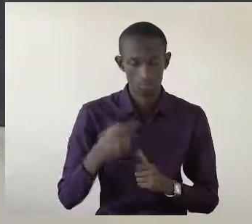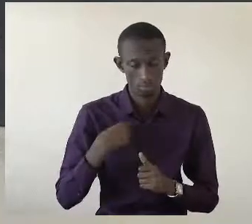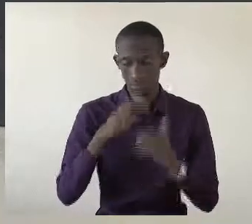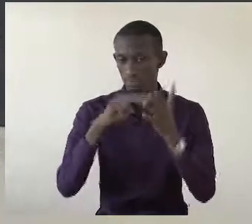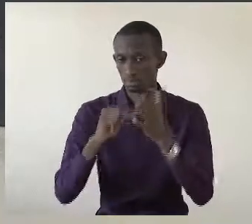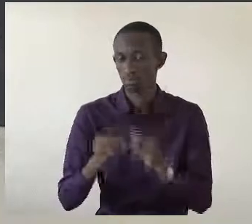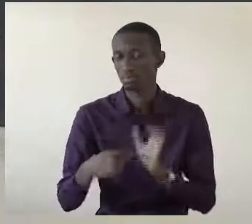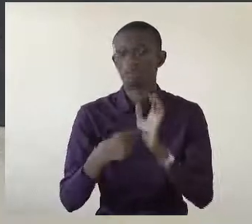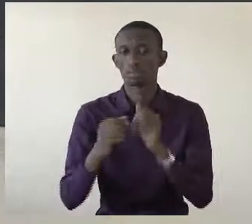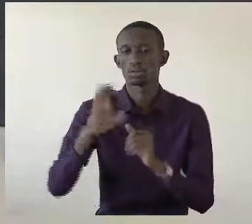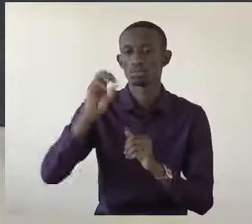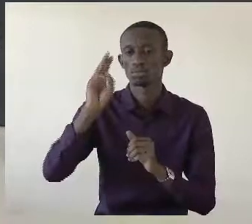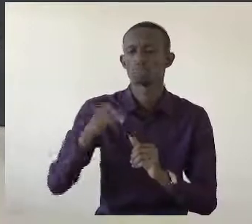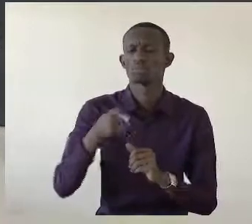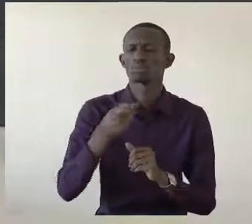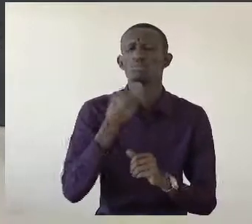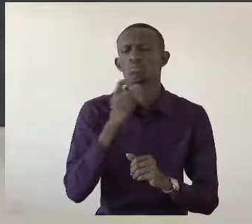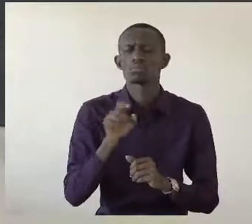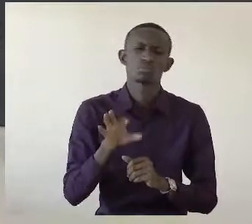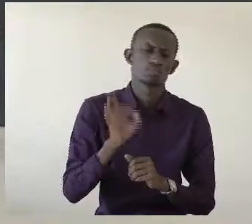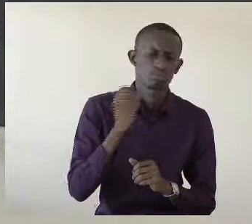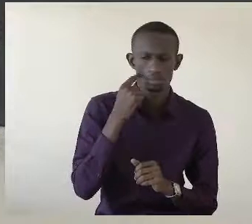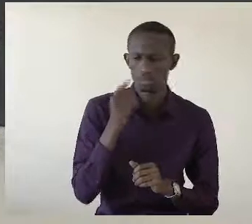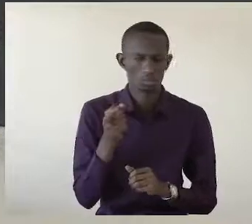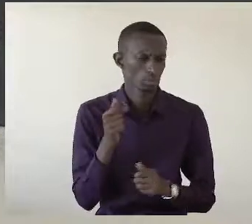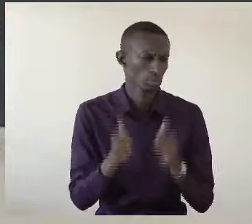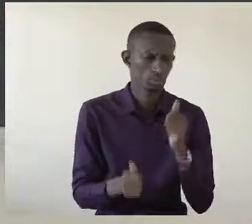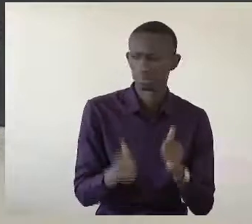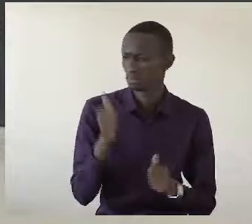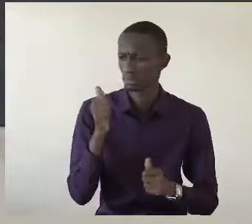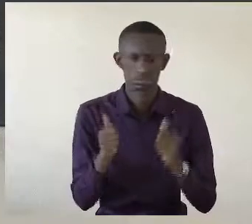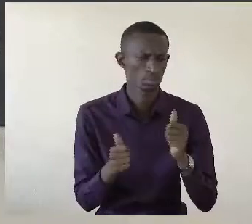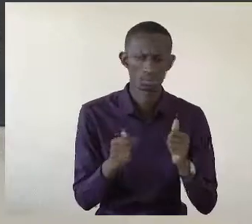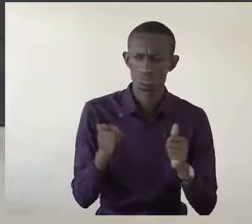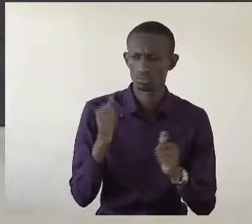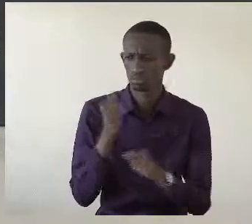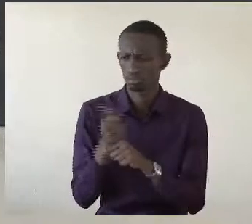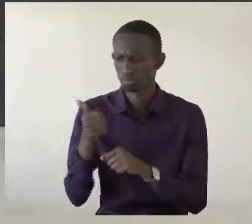compounds so that you can check if you did it well. So this